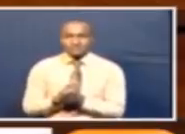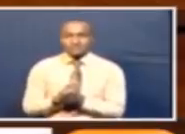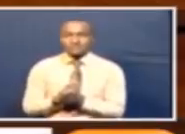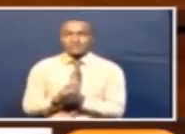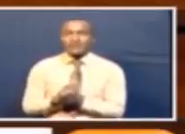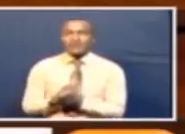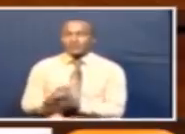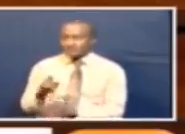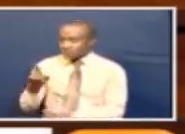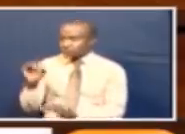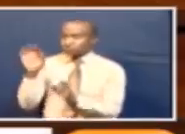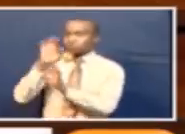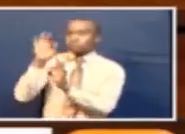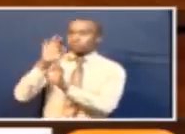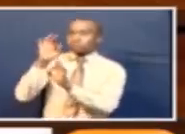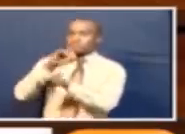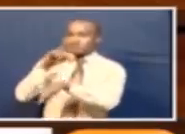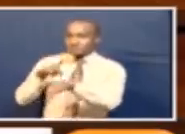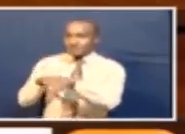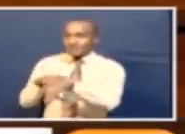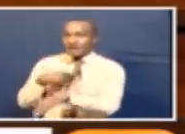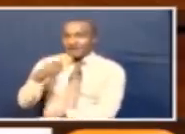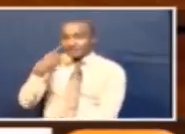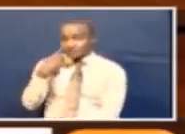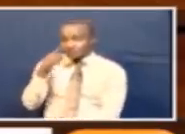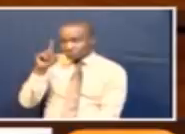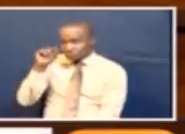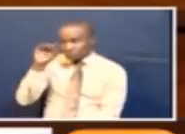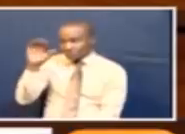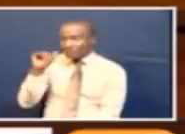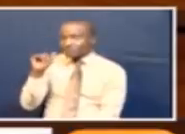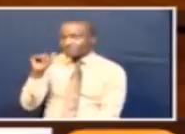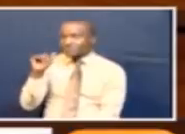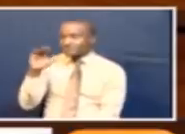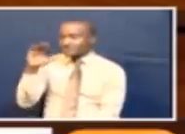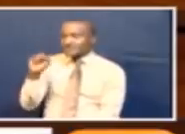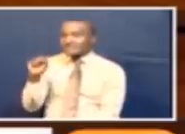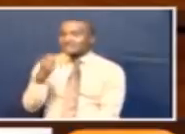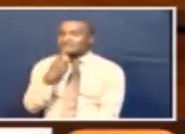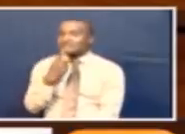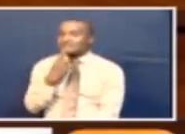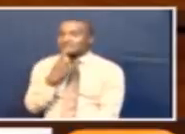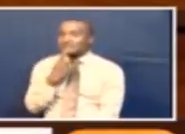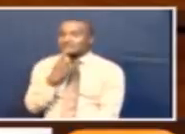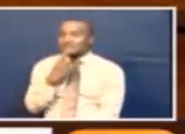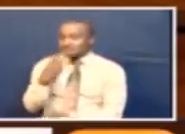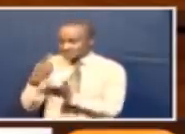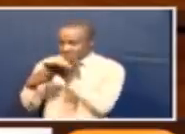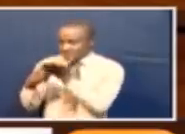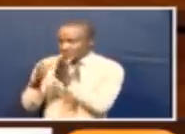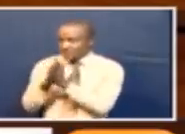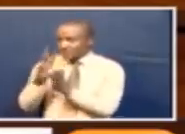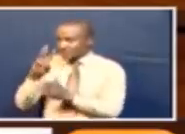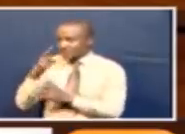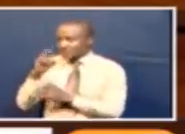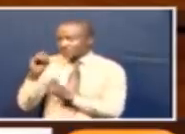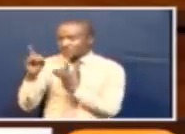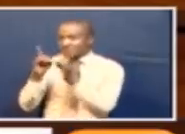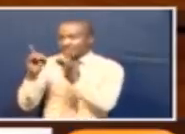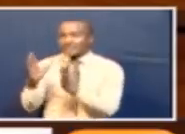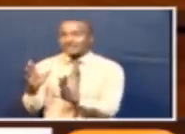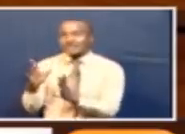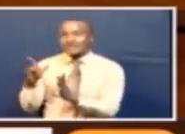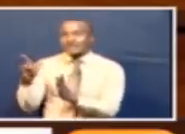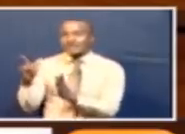It was very surprising also when I saw one of the tweets from the cabinet secretary that they were talking to the WHO director that they are developing